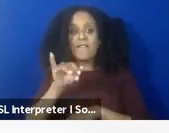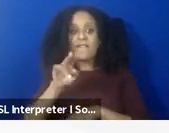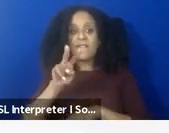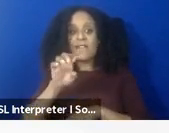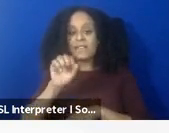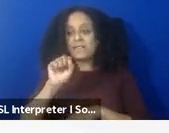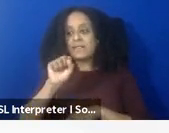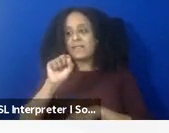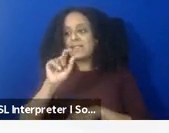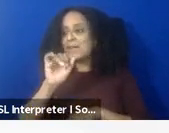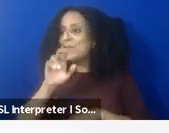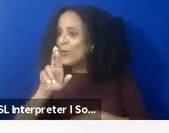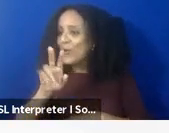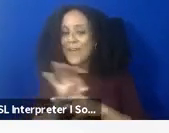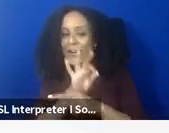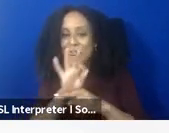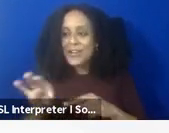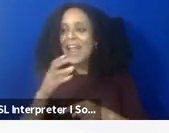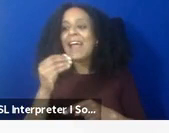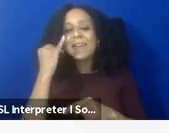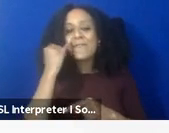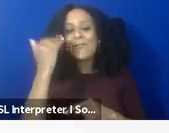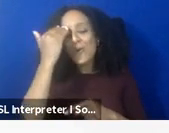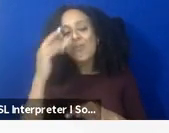falls if you know that the risk is there.